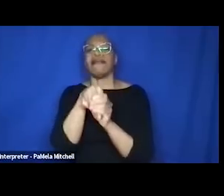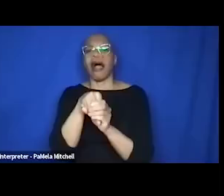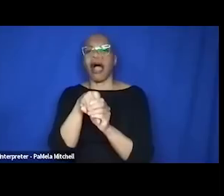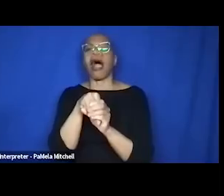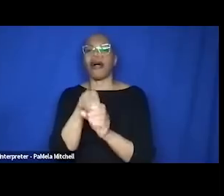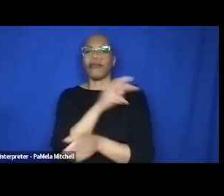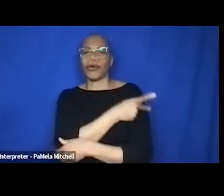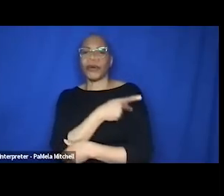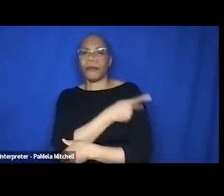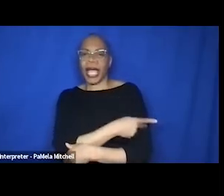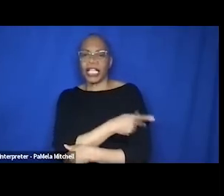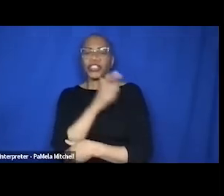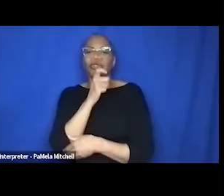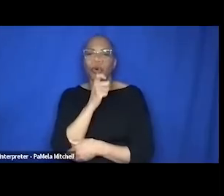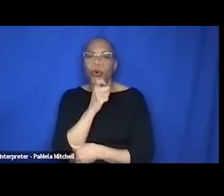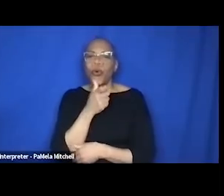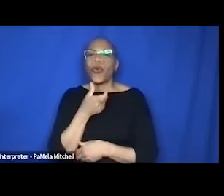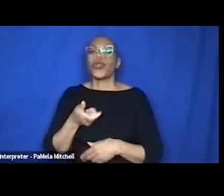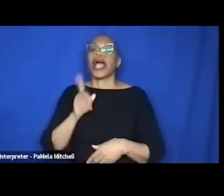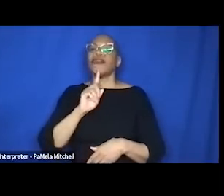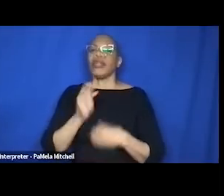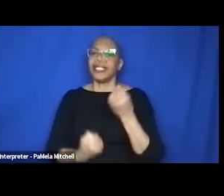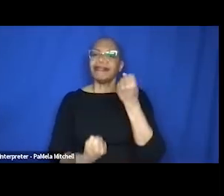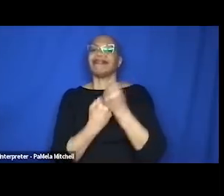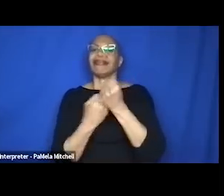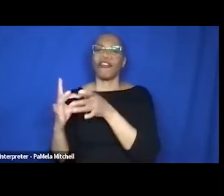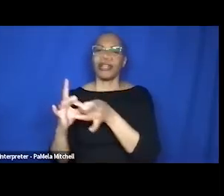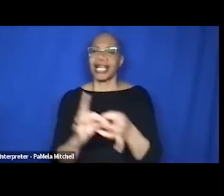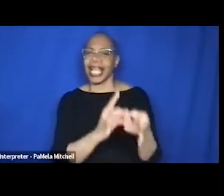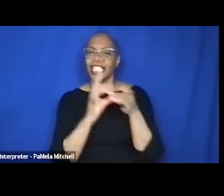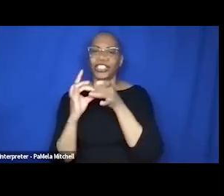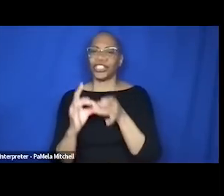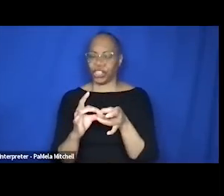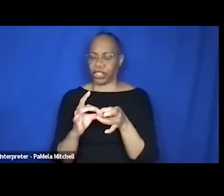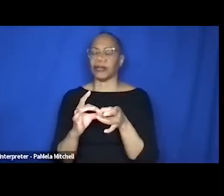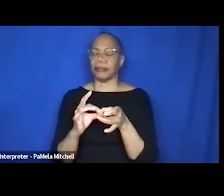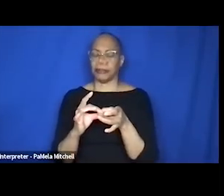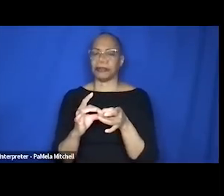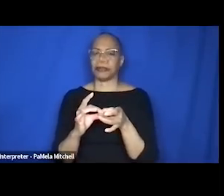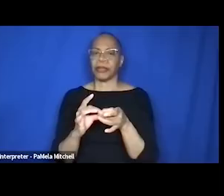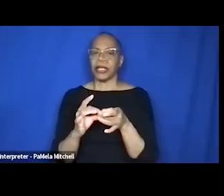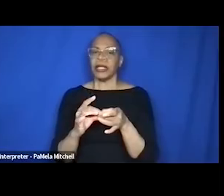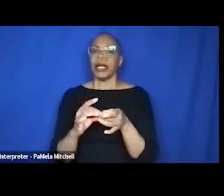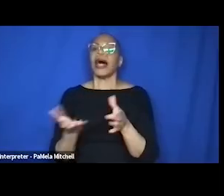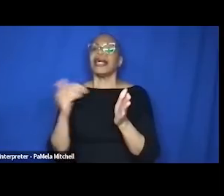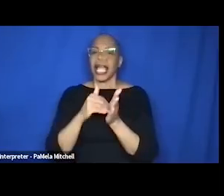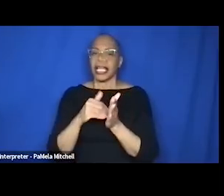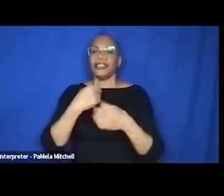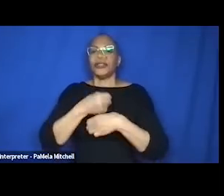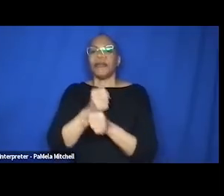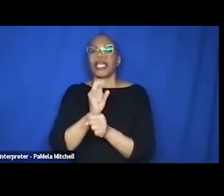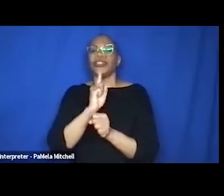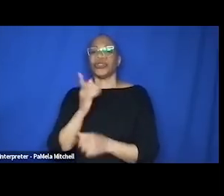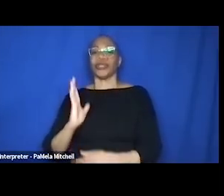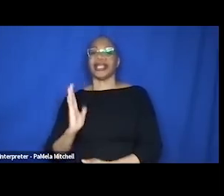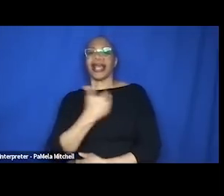build the relationships with the patients during the outreach and everything else that we're doing. And then just to make sure again that our teams